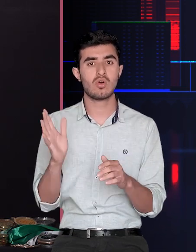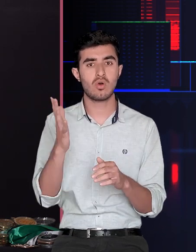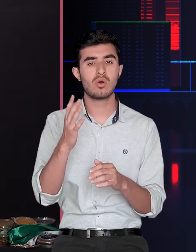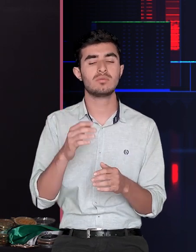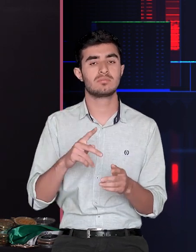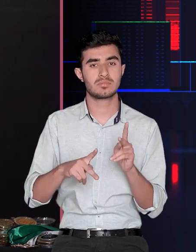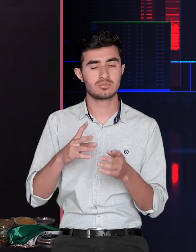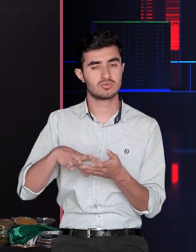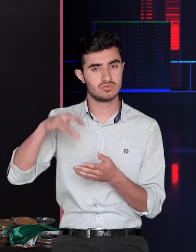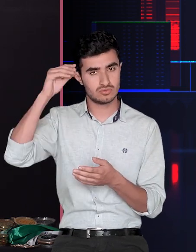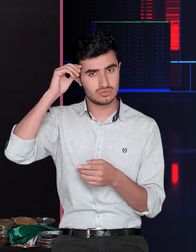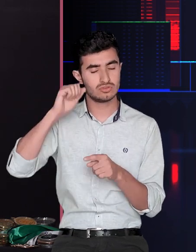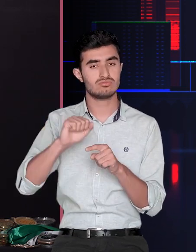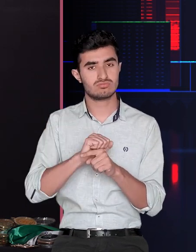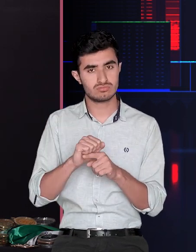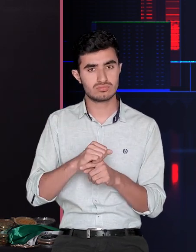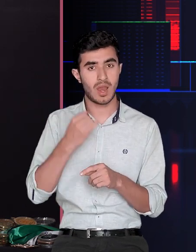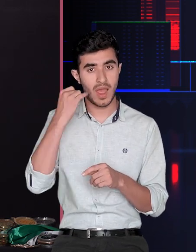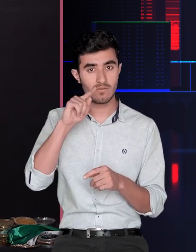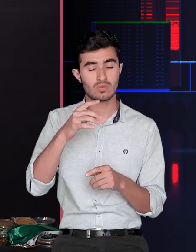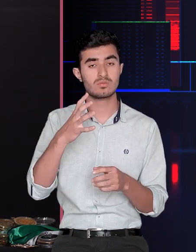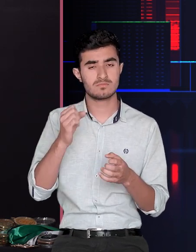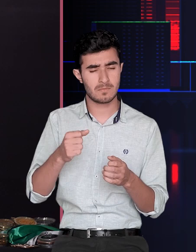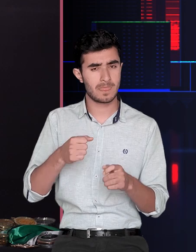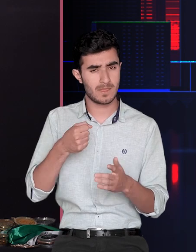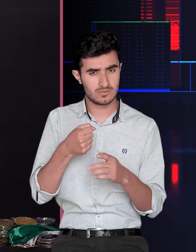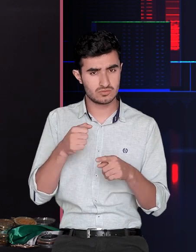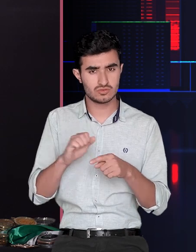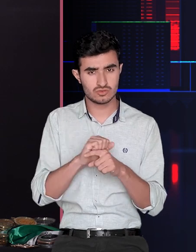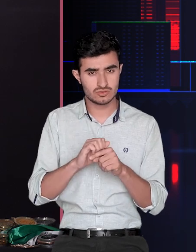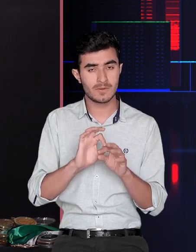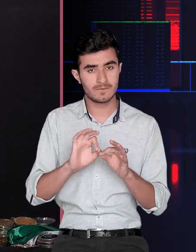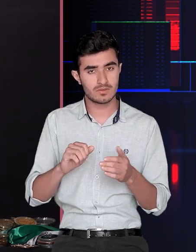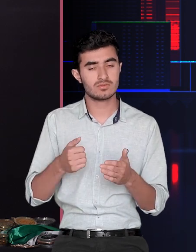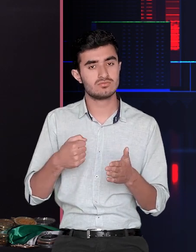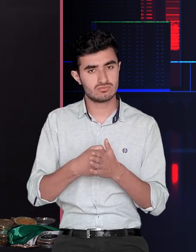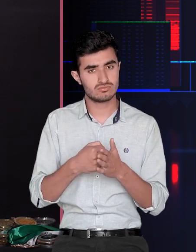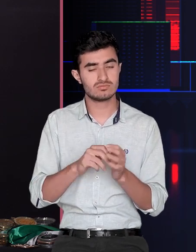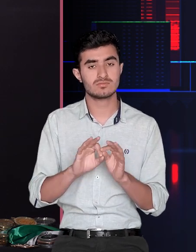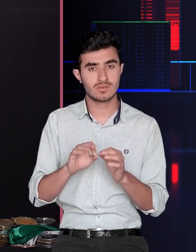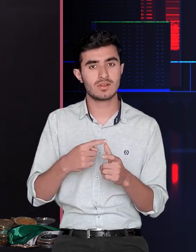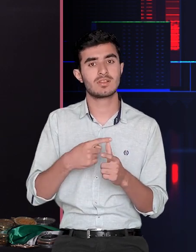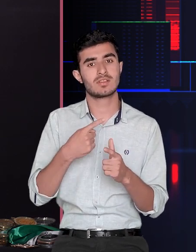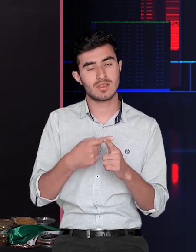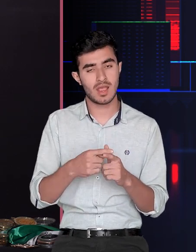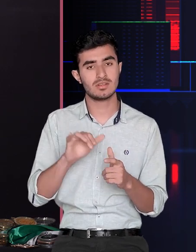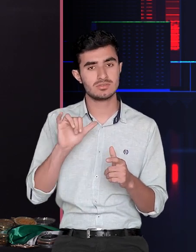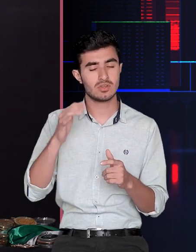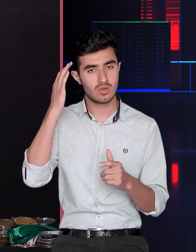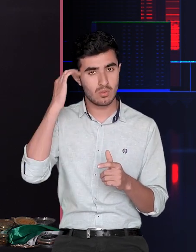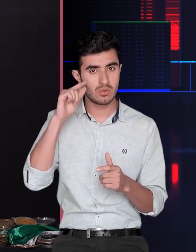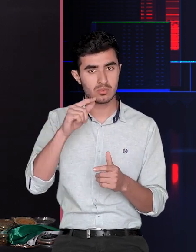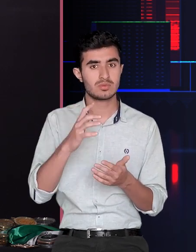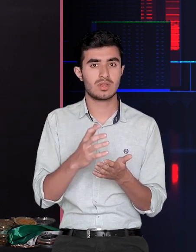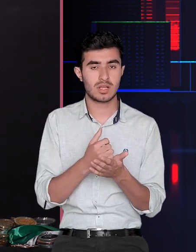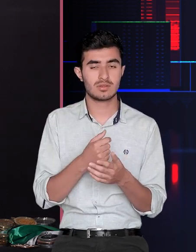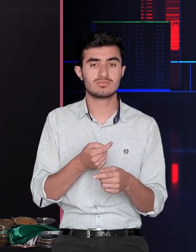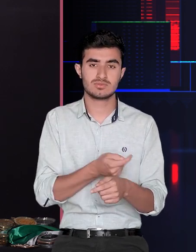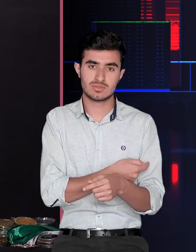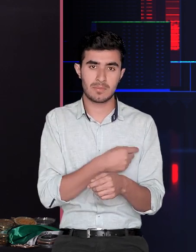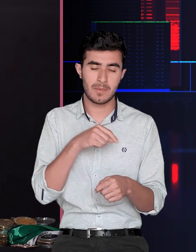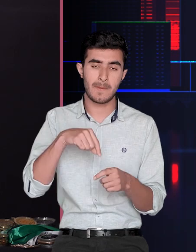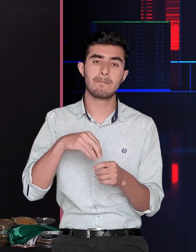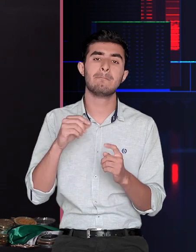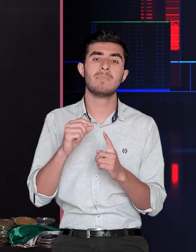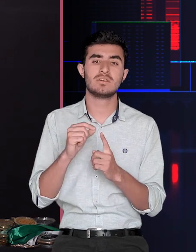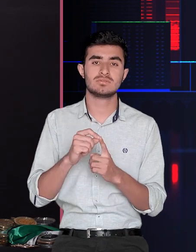to help motivate other people that if you make the effort to get the right resources and if you make the effort to get the right